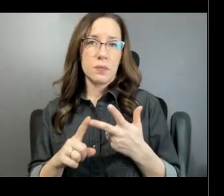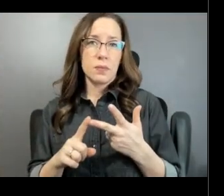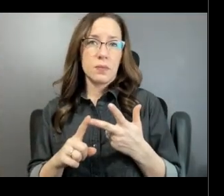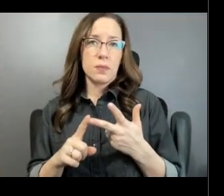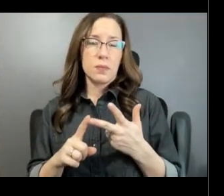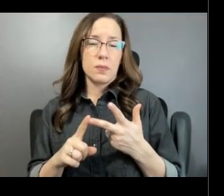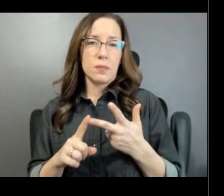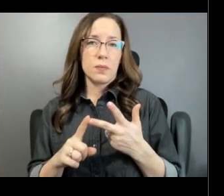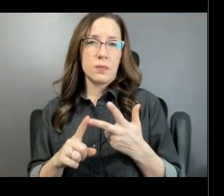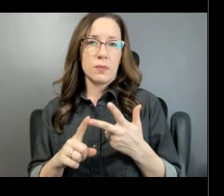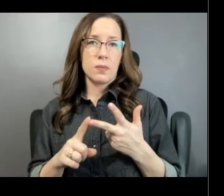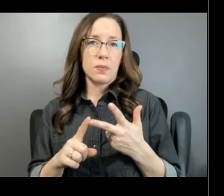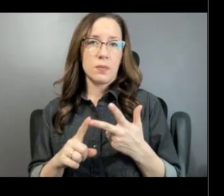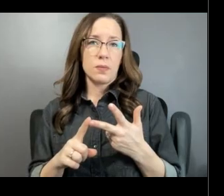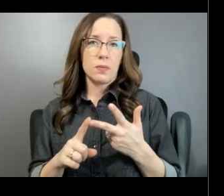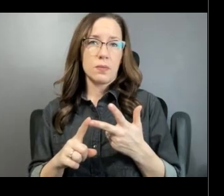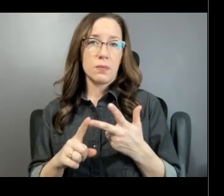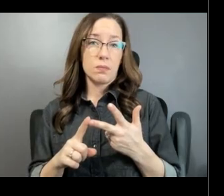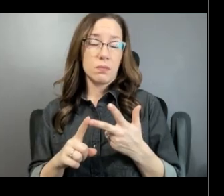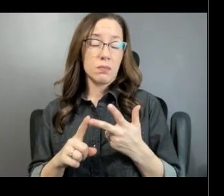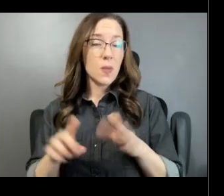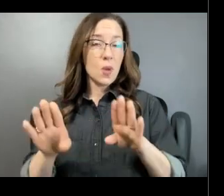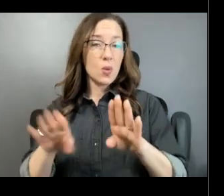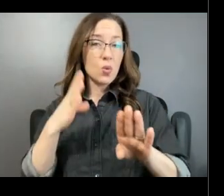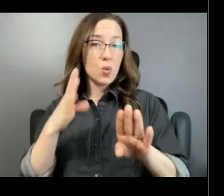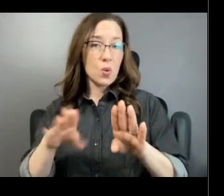Requirement 3, usable doors.